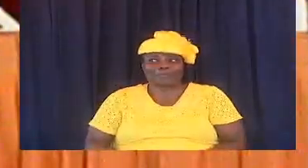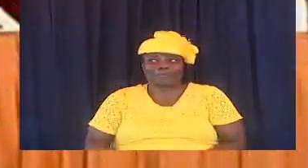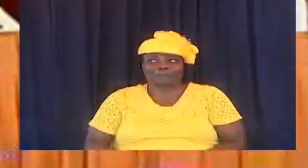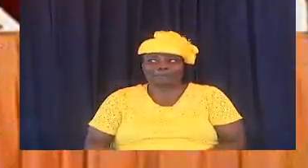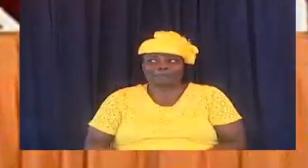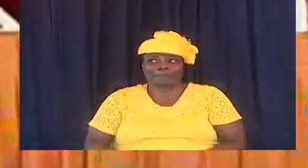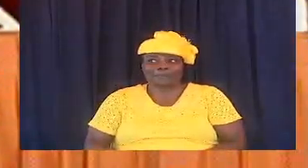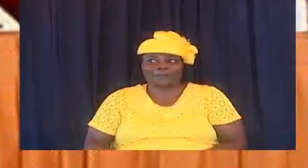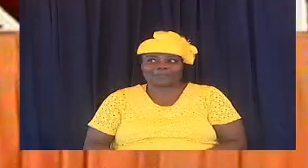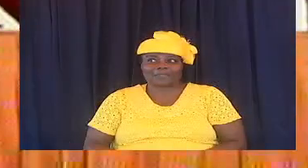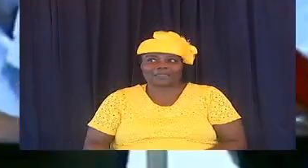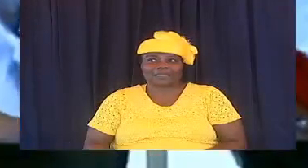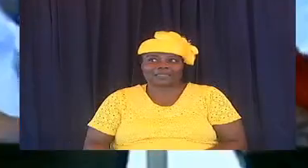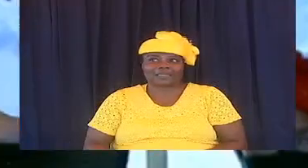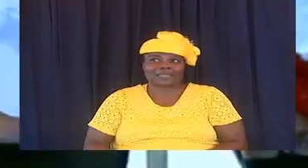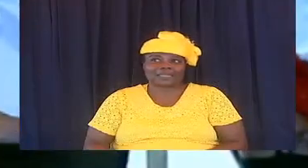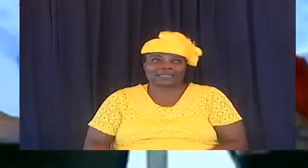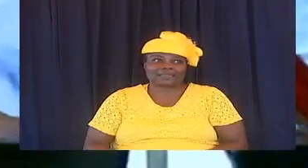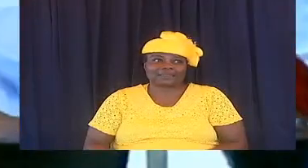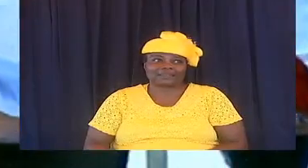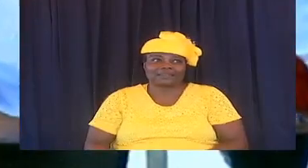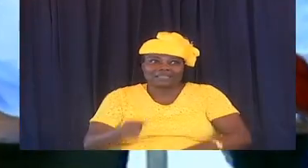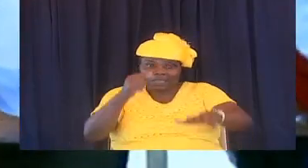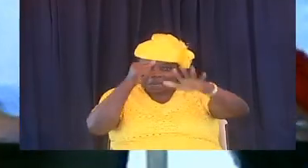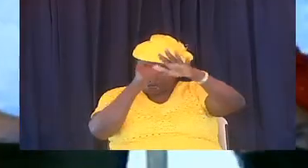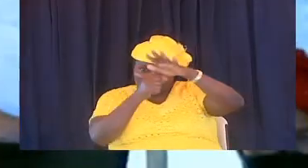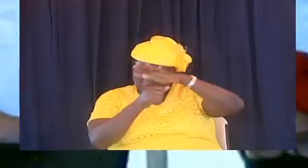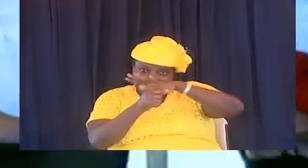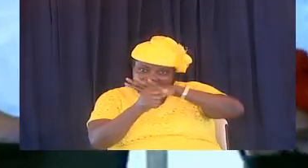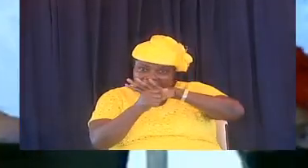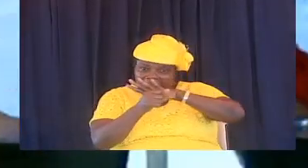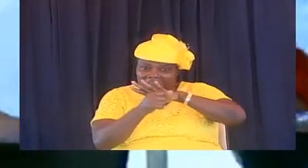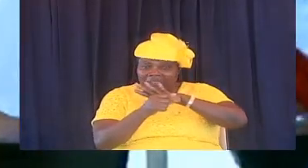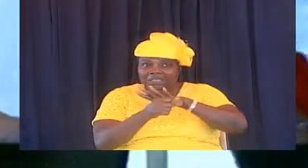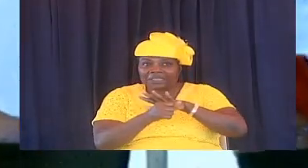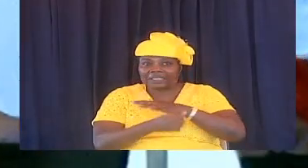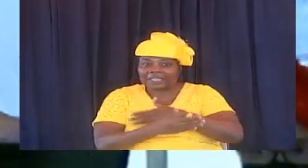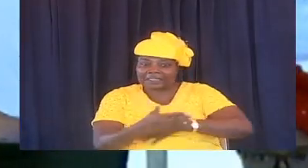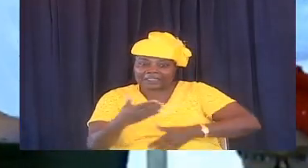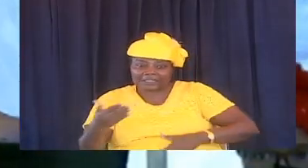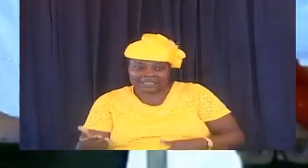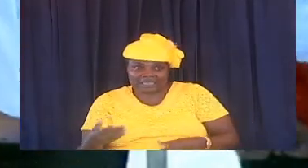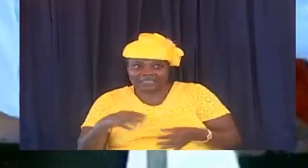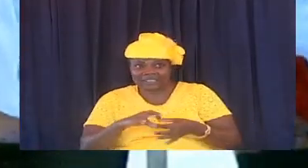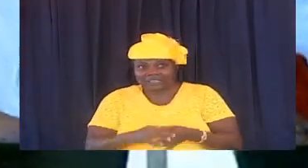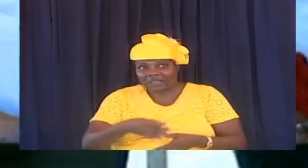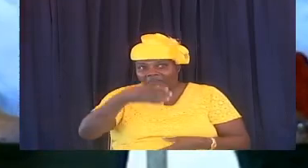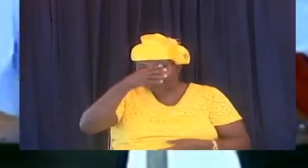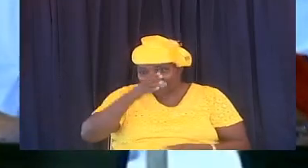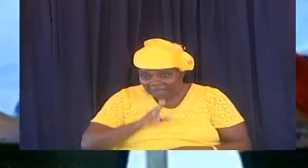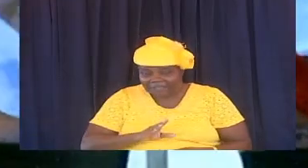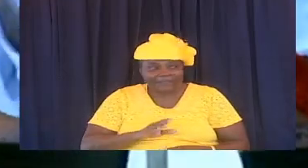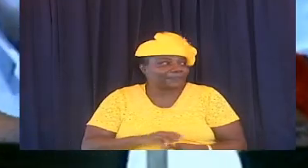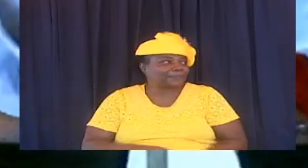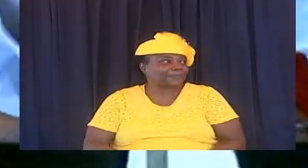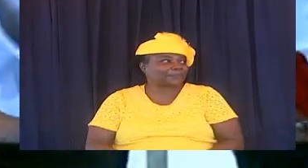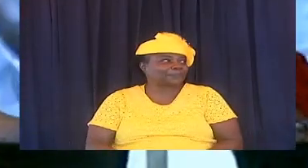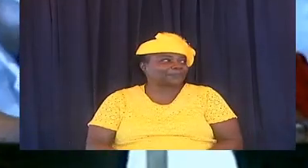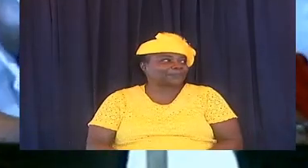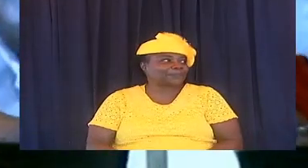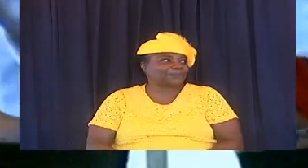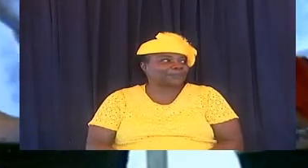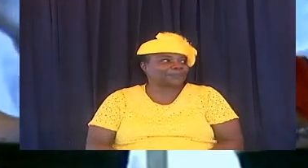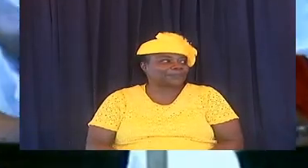the constraints, under the established protocols, we're not breaching, we're not breaking, we're not